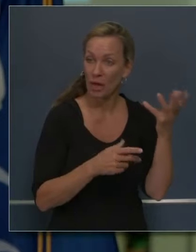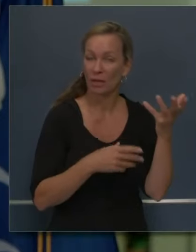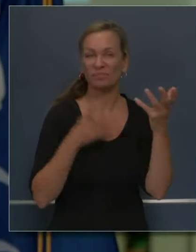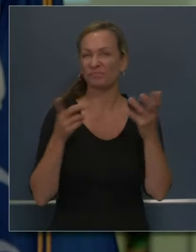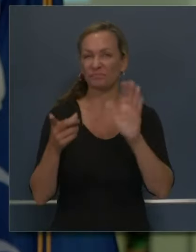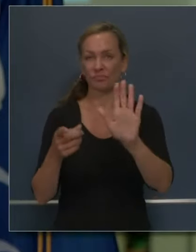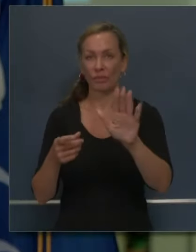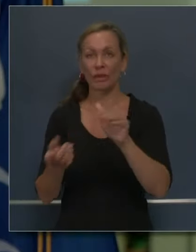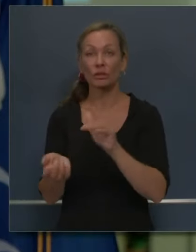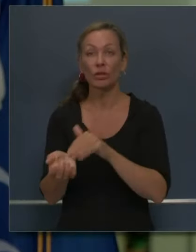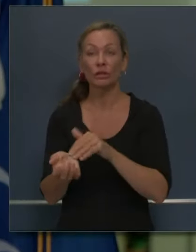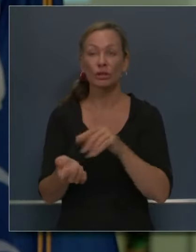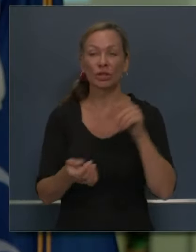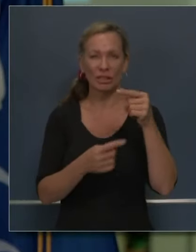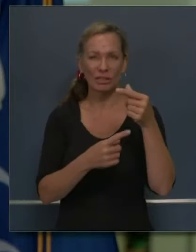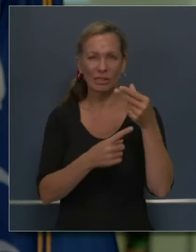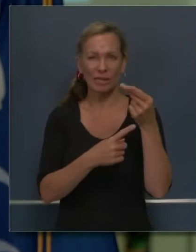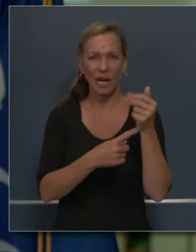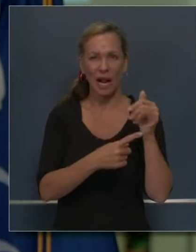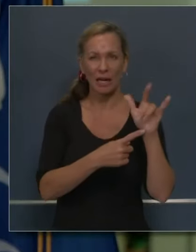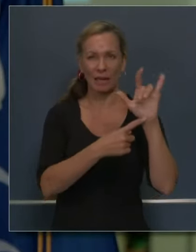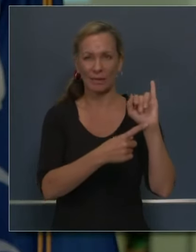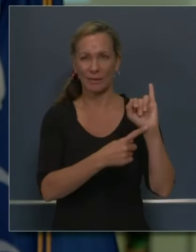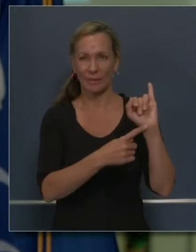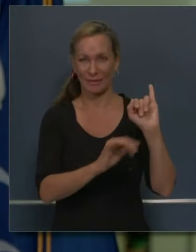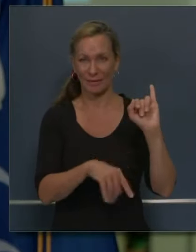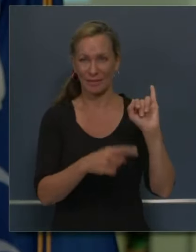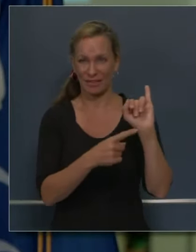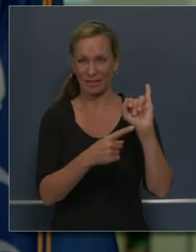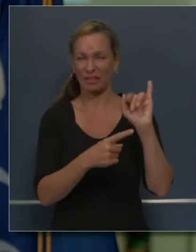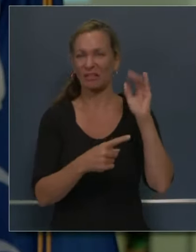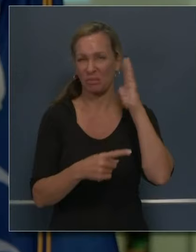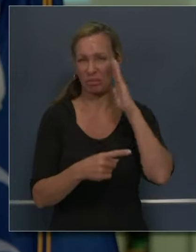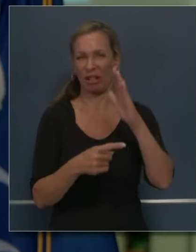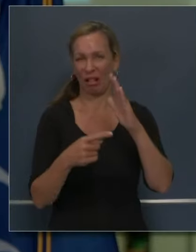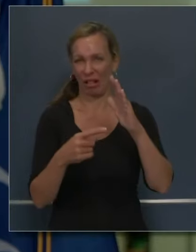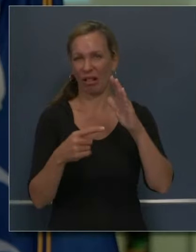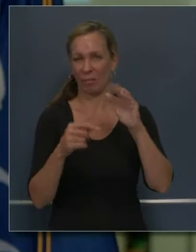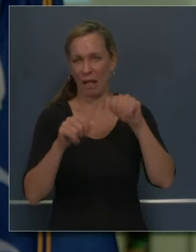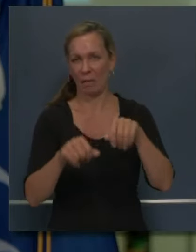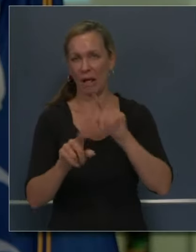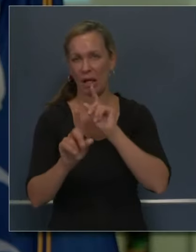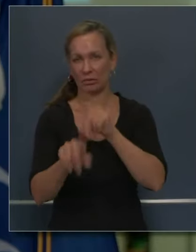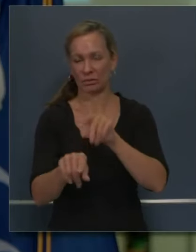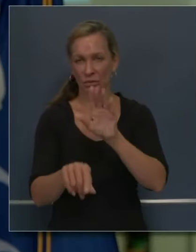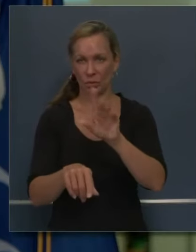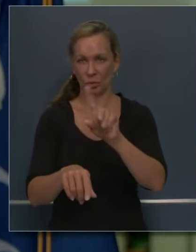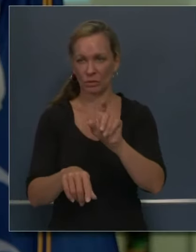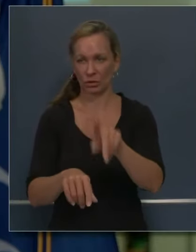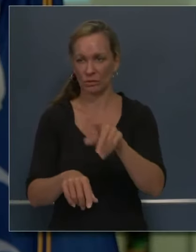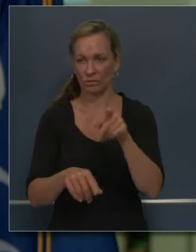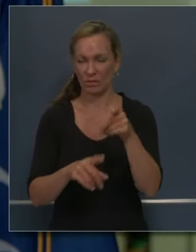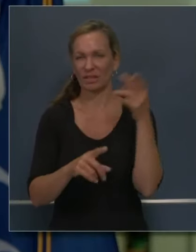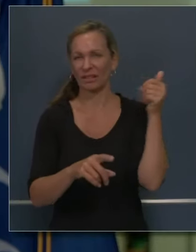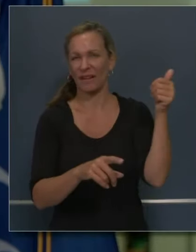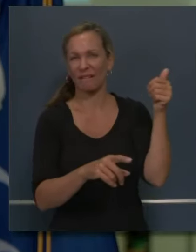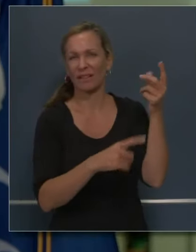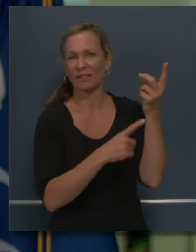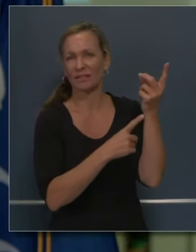Human Services, pediatrician, in addition just to having title doctor, who can answer that